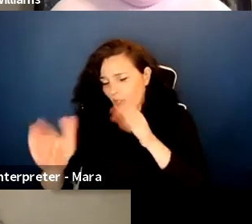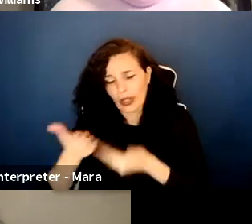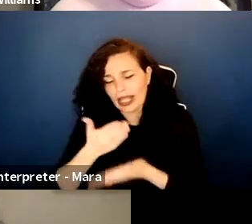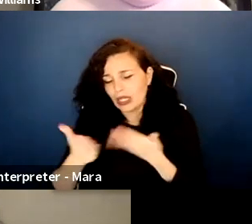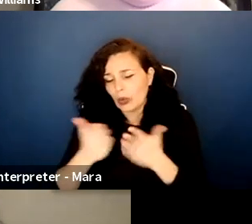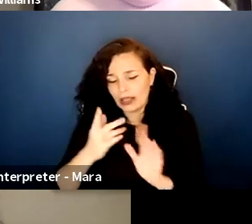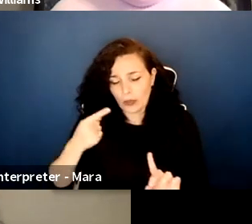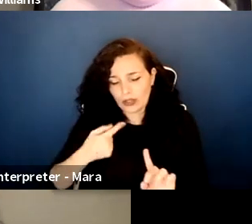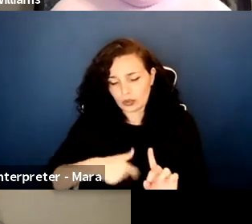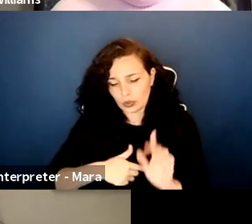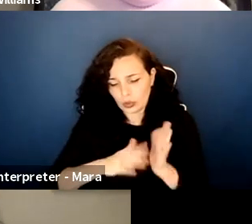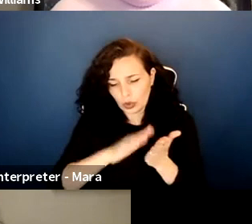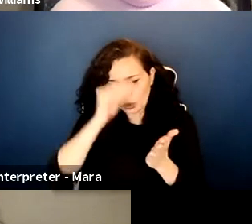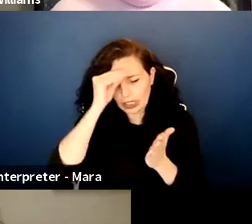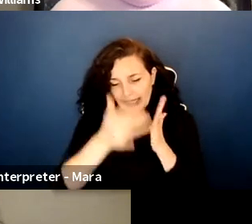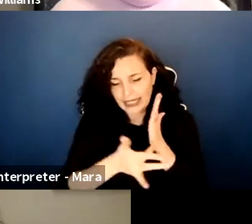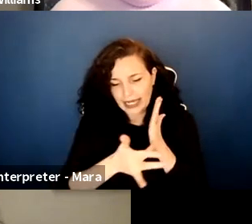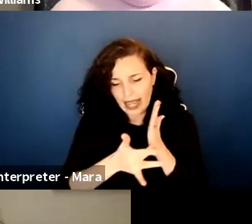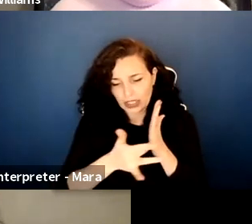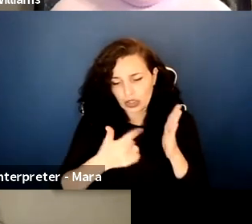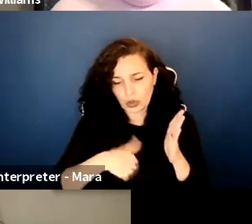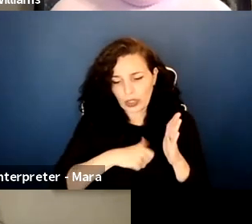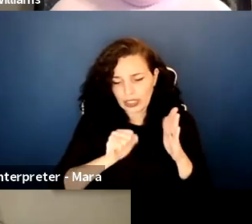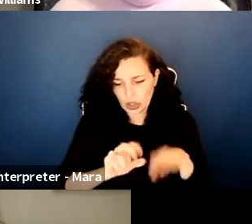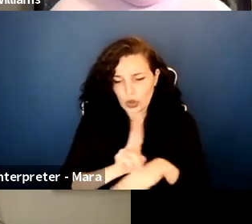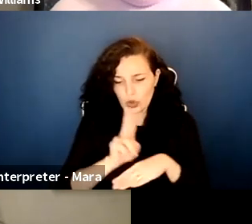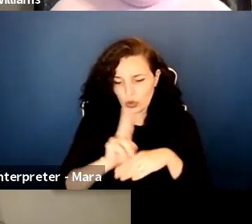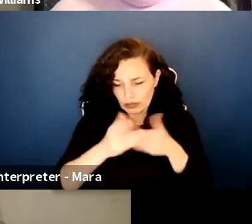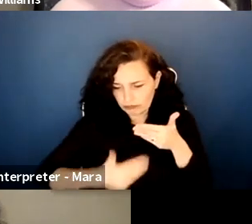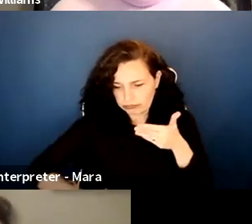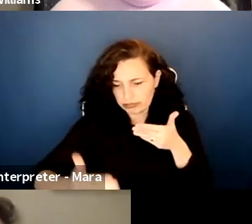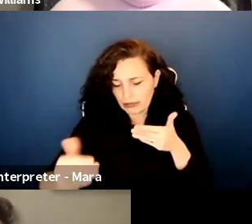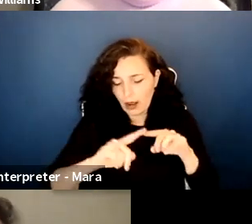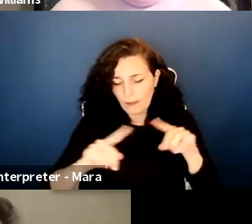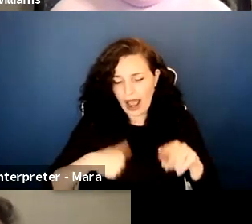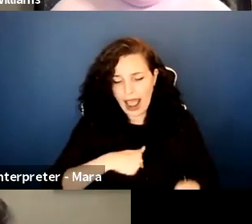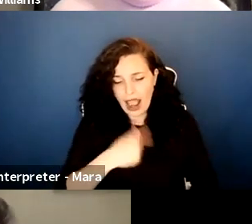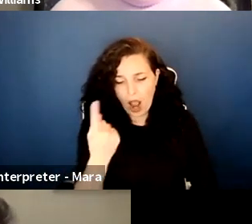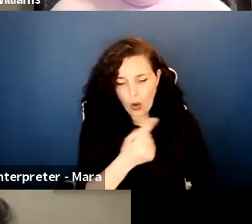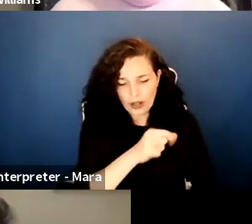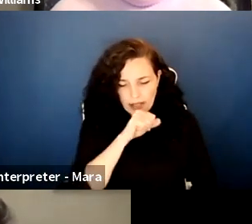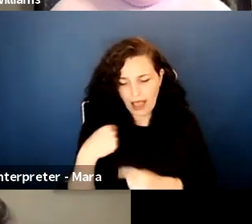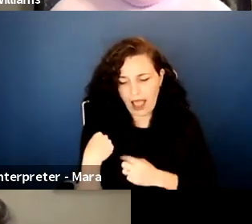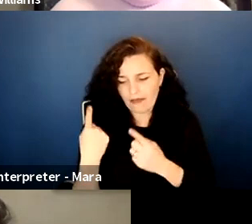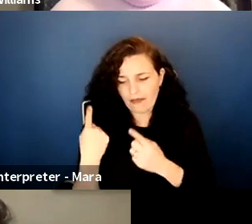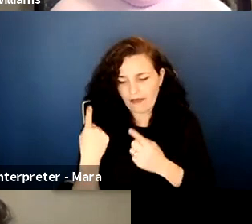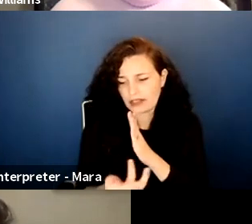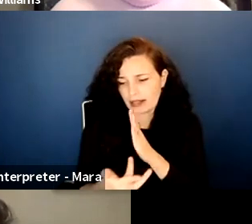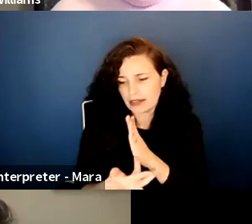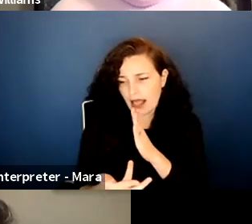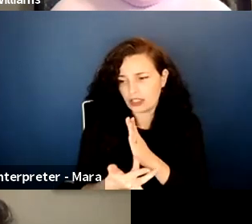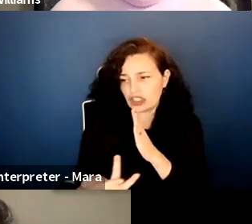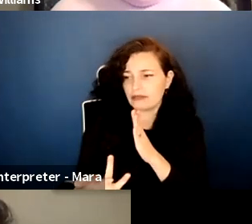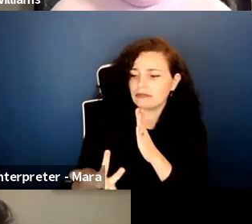we better learn it if we're going to be able to utilize it. But one of the things that I always loved, and the technology